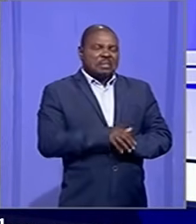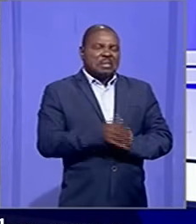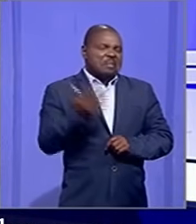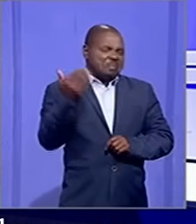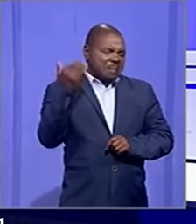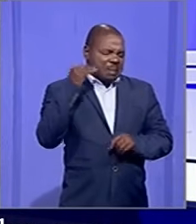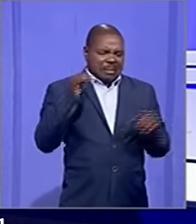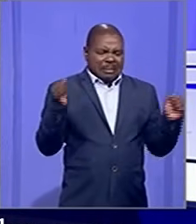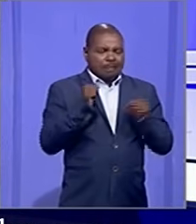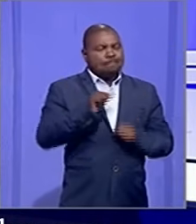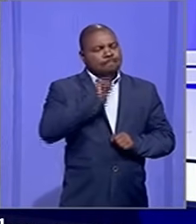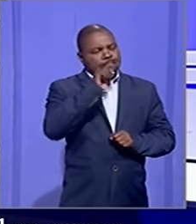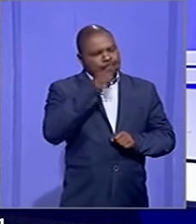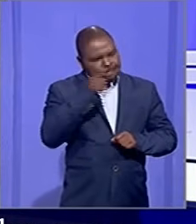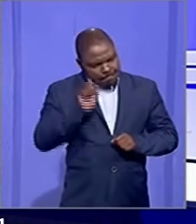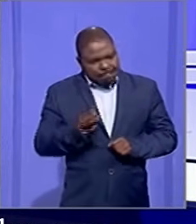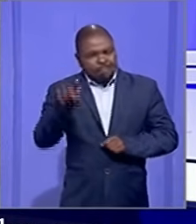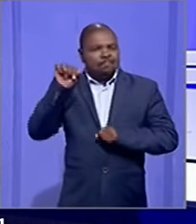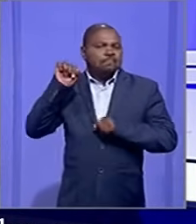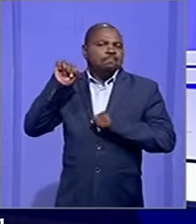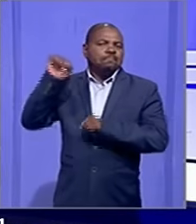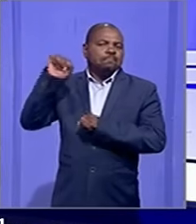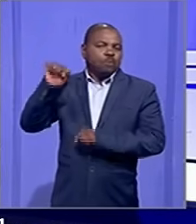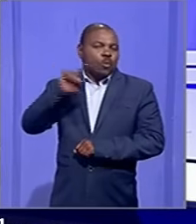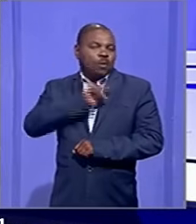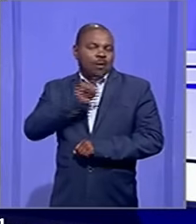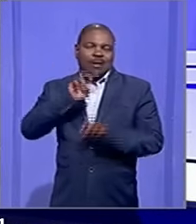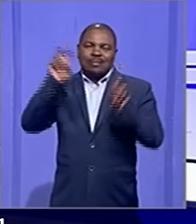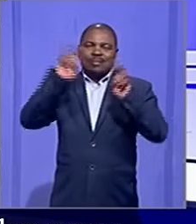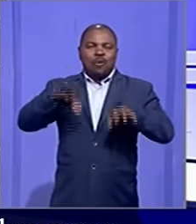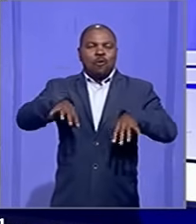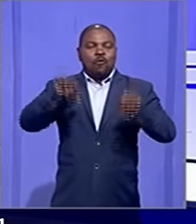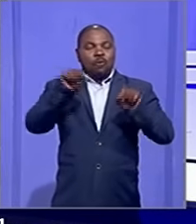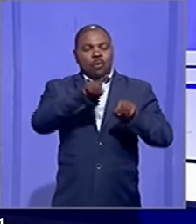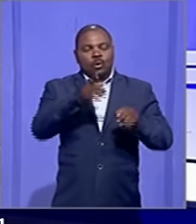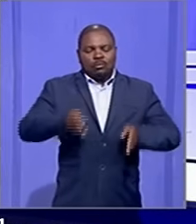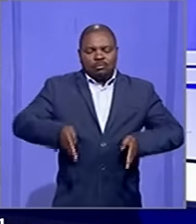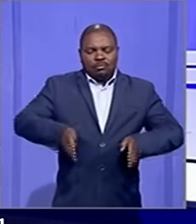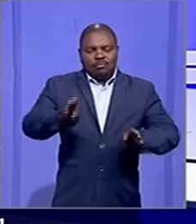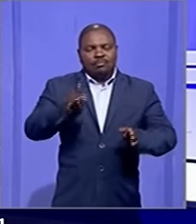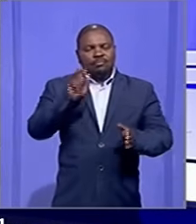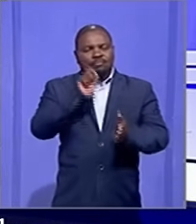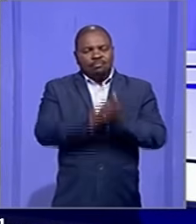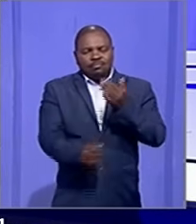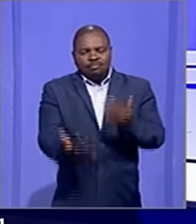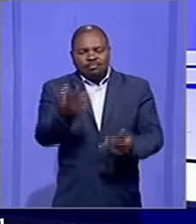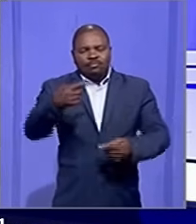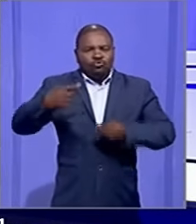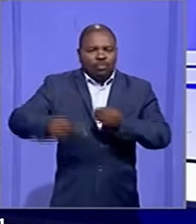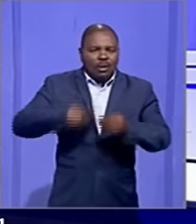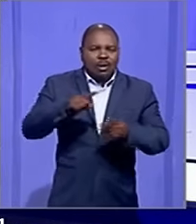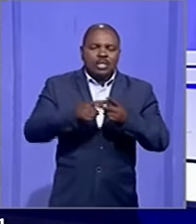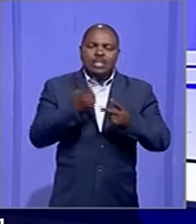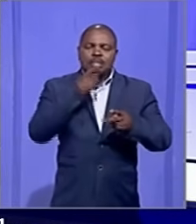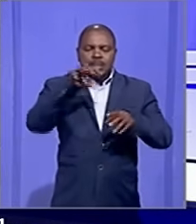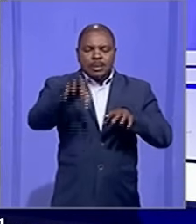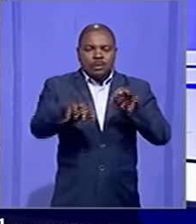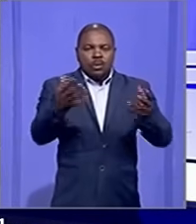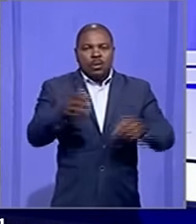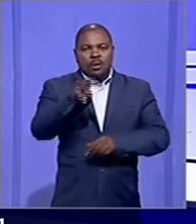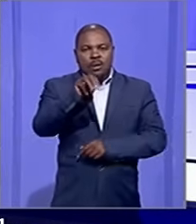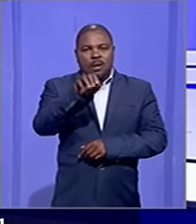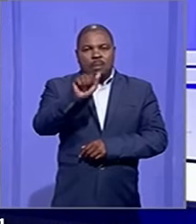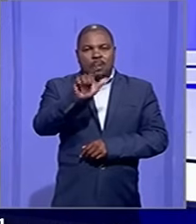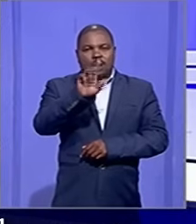go gwanta ka mabapi le kgaotšo ya mohlagase. Badudi ba thibile ditsela le maswika ka ditaere tša go tukamello go bapa le mmila wa Marlborough